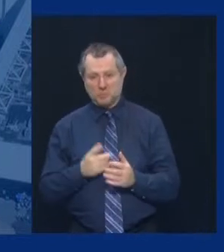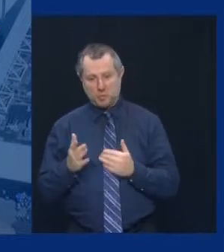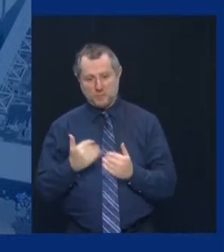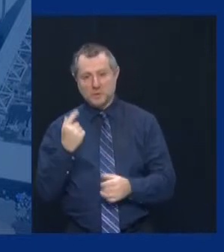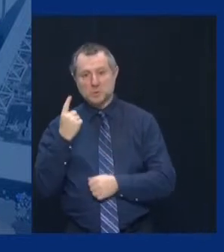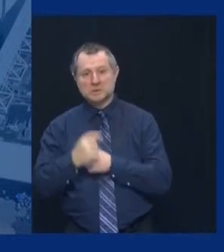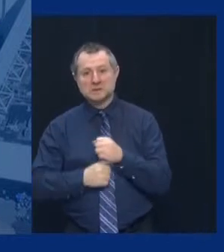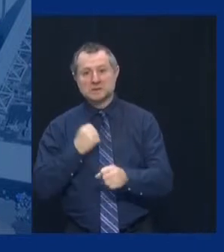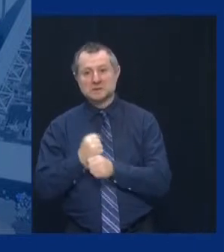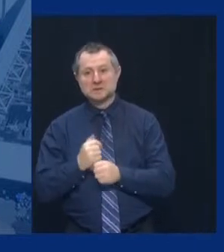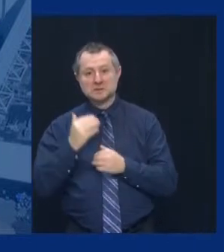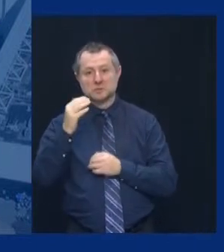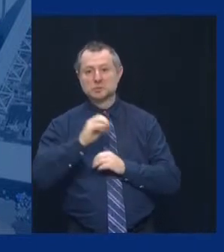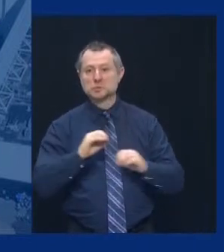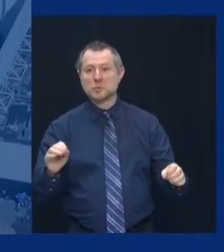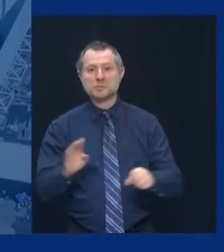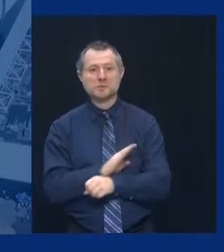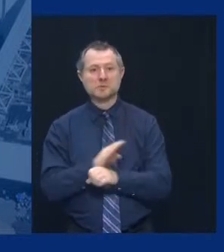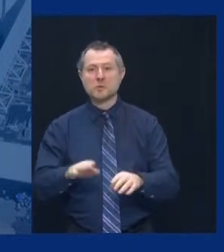going forward.